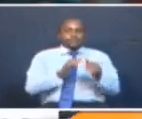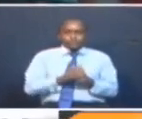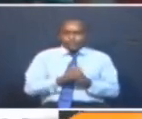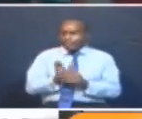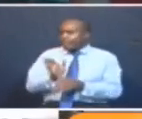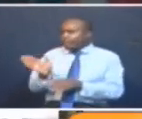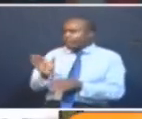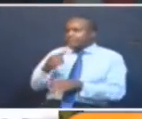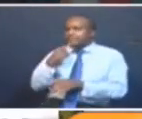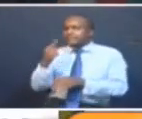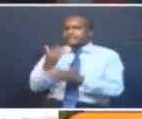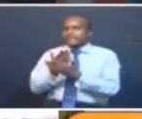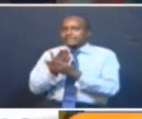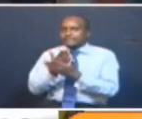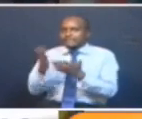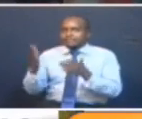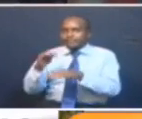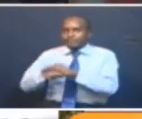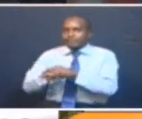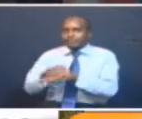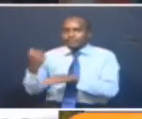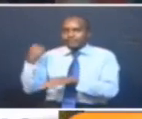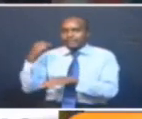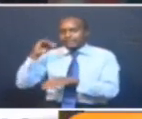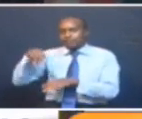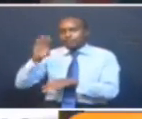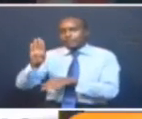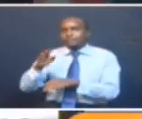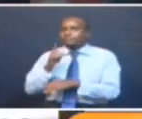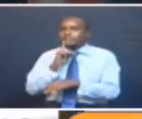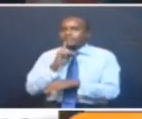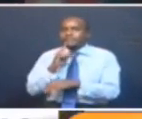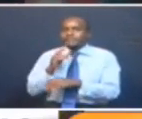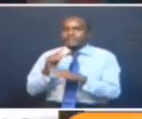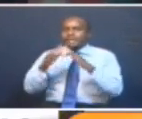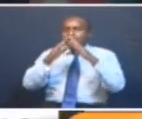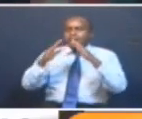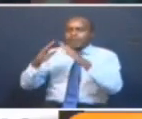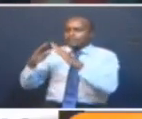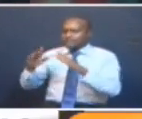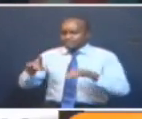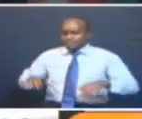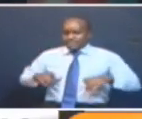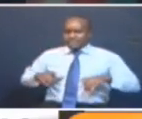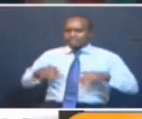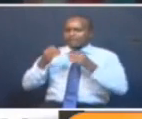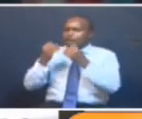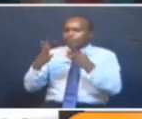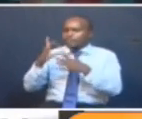very profound in Joburg yesterday. He says, look, how many houses can I live in at one